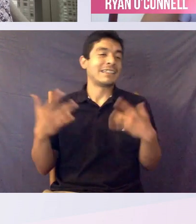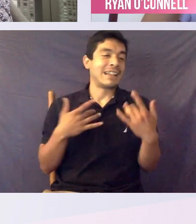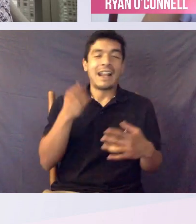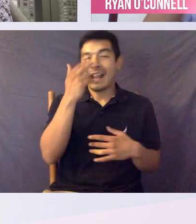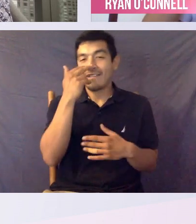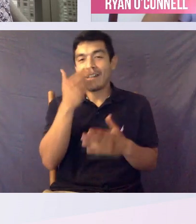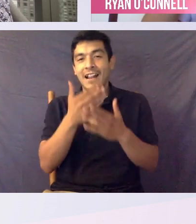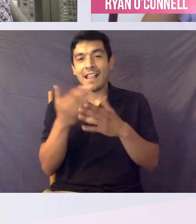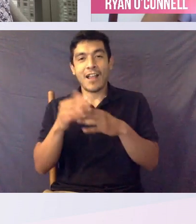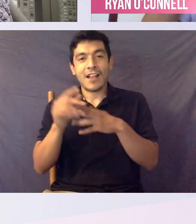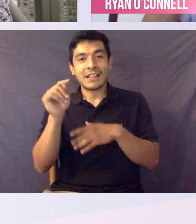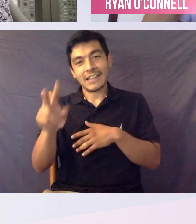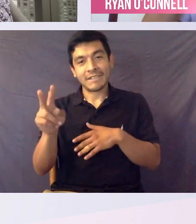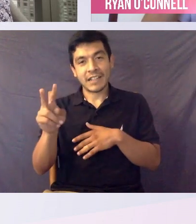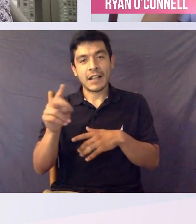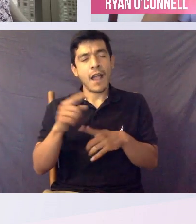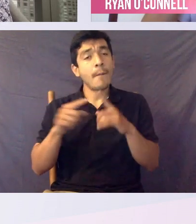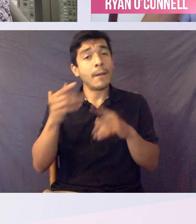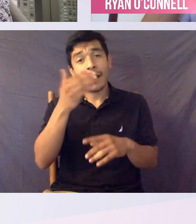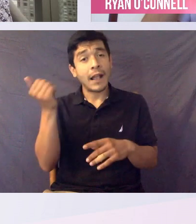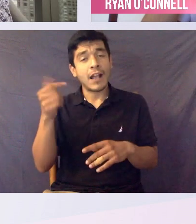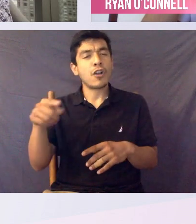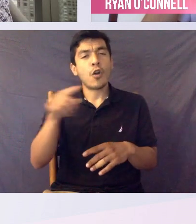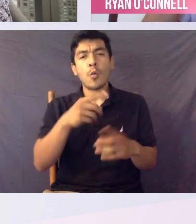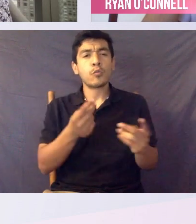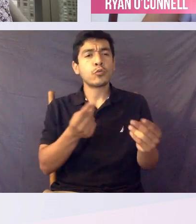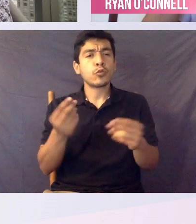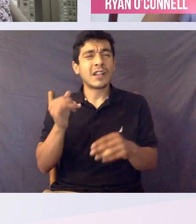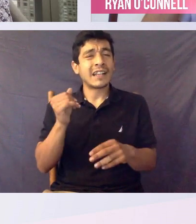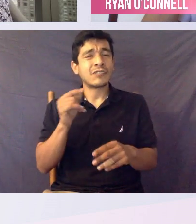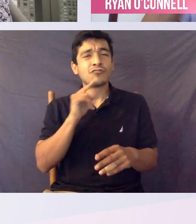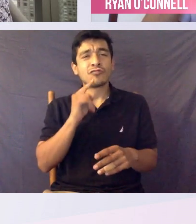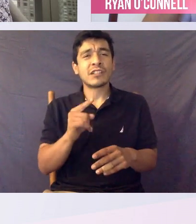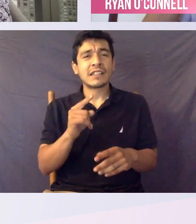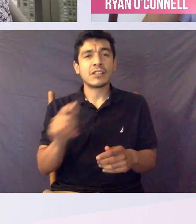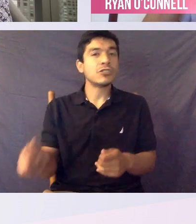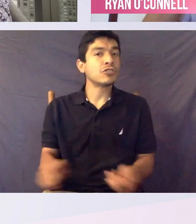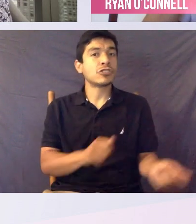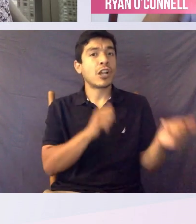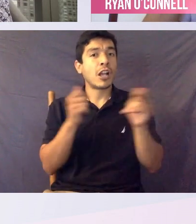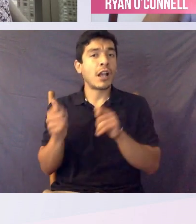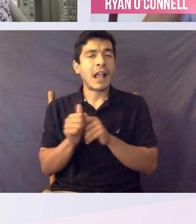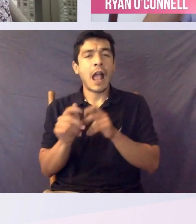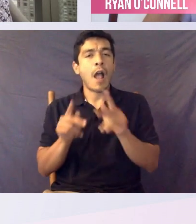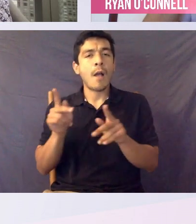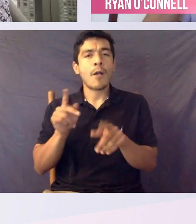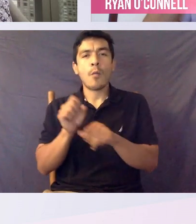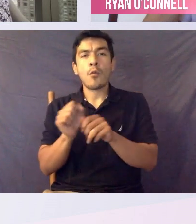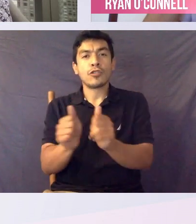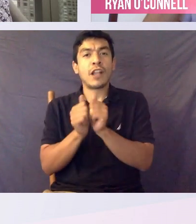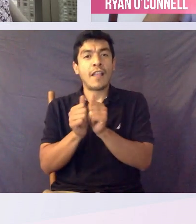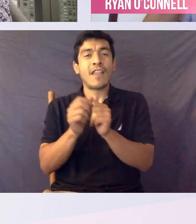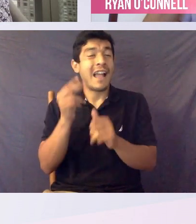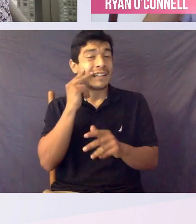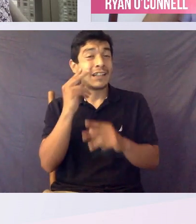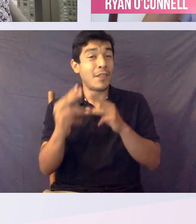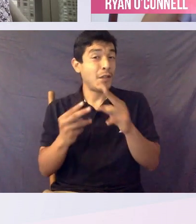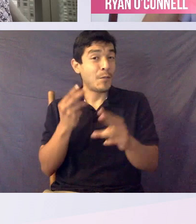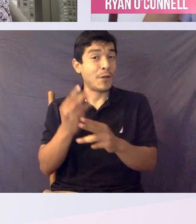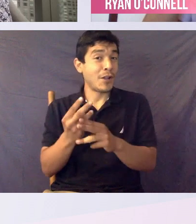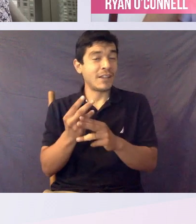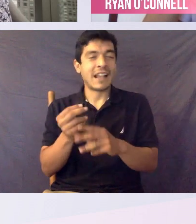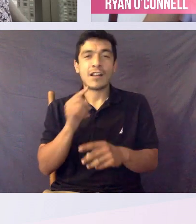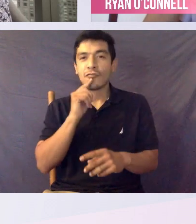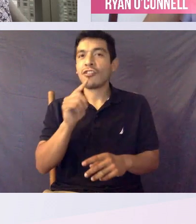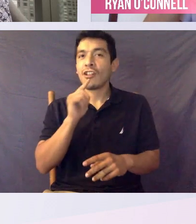on TV, but because what you guys are doing is fundamentally shifting how people interact and see the world. And it's a really, really powerful